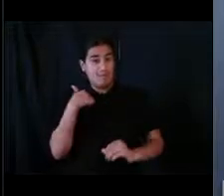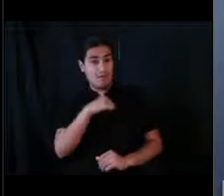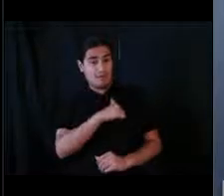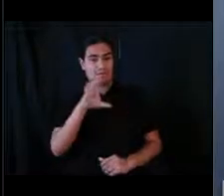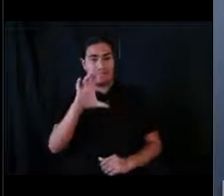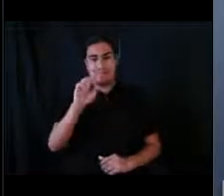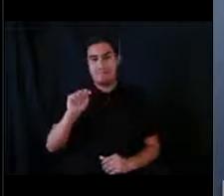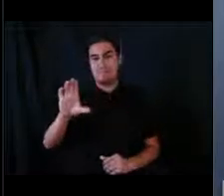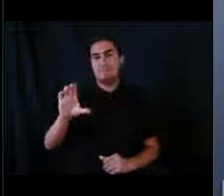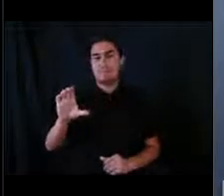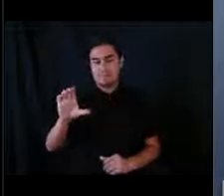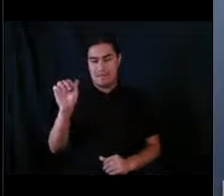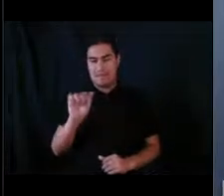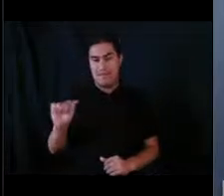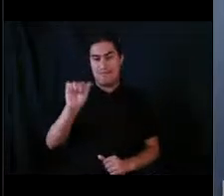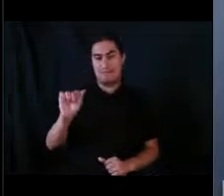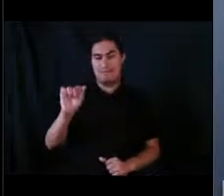ctc.catc.ca.gov